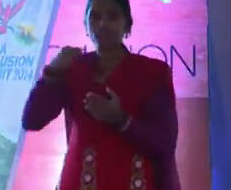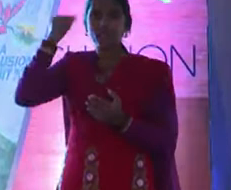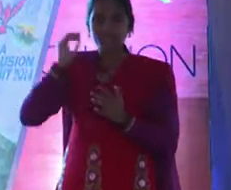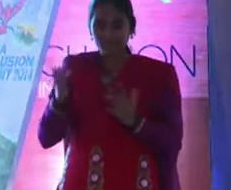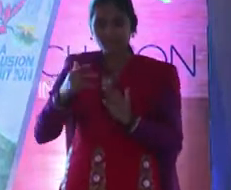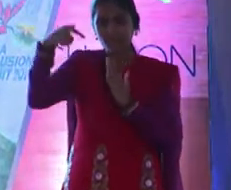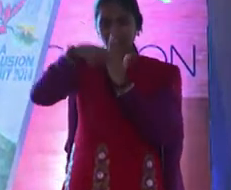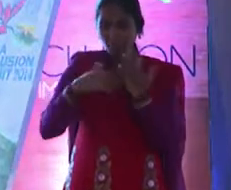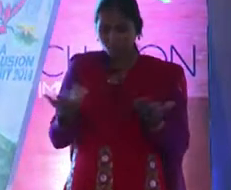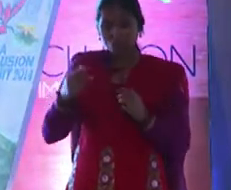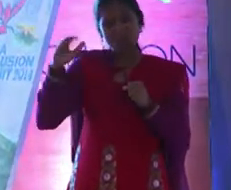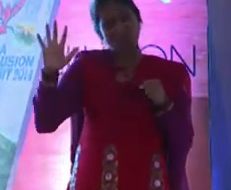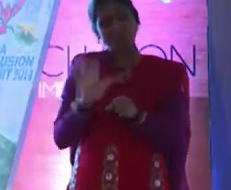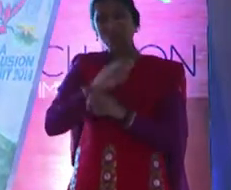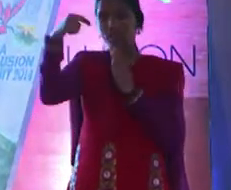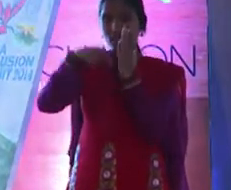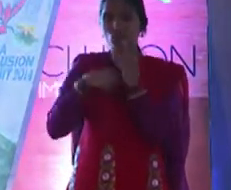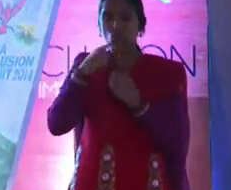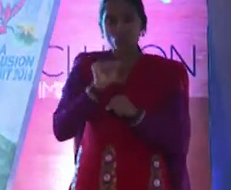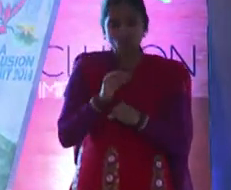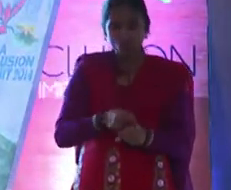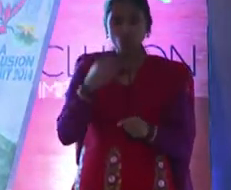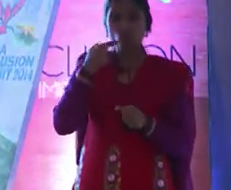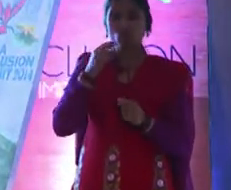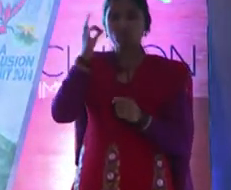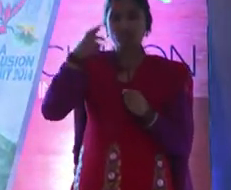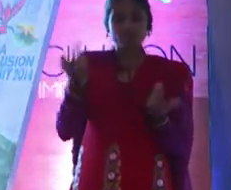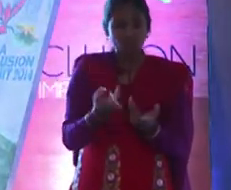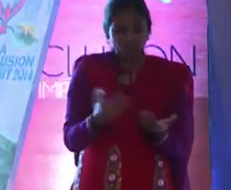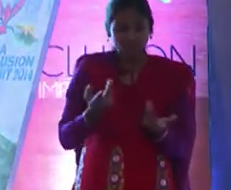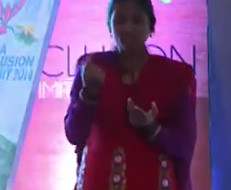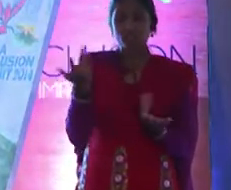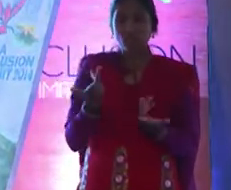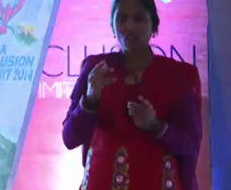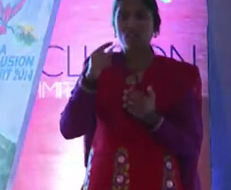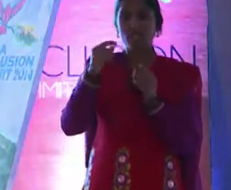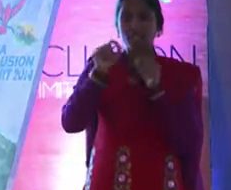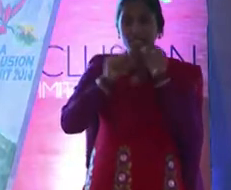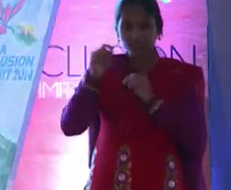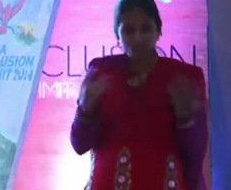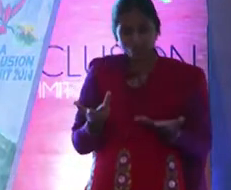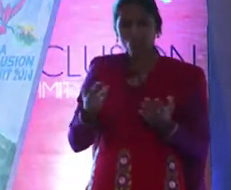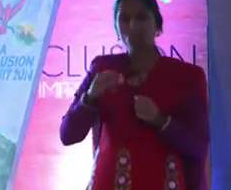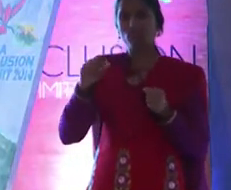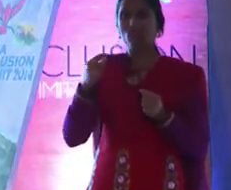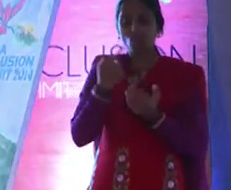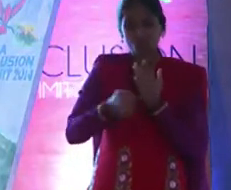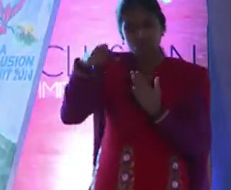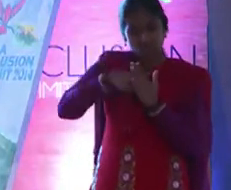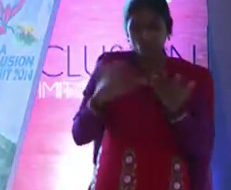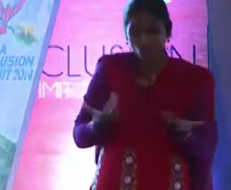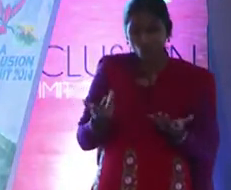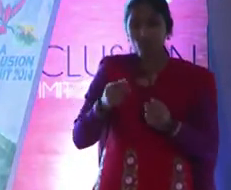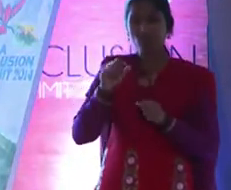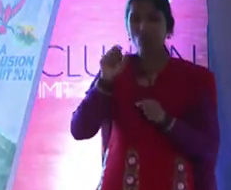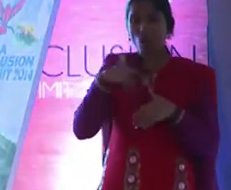present, what is that you can do in this area, where you can buy it, what is the approximate cost, what are the features, and what are